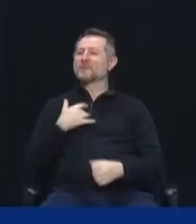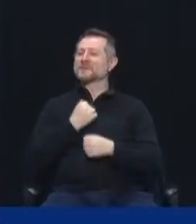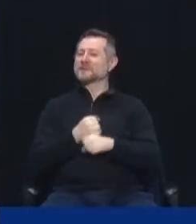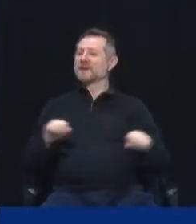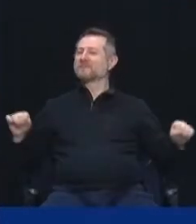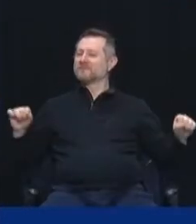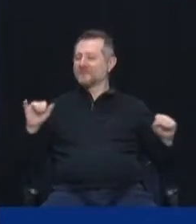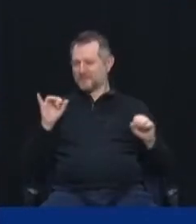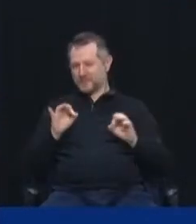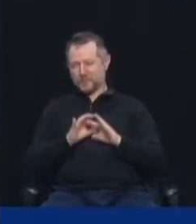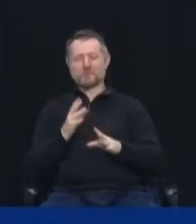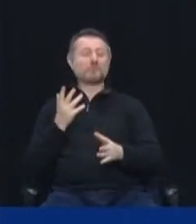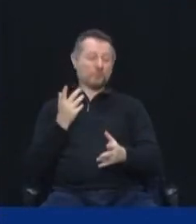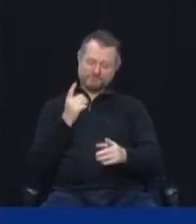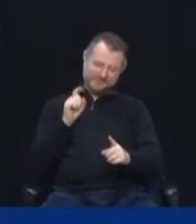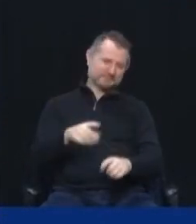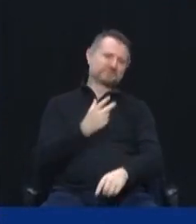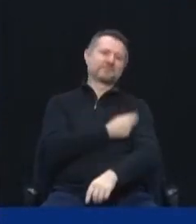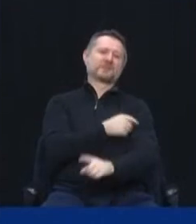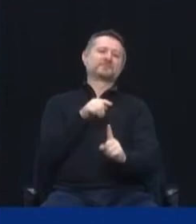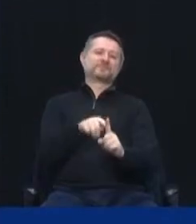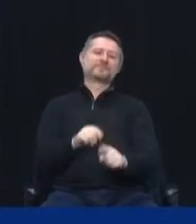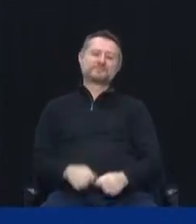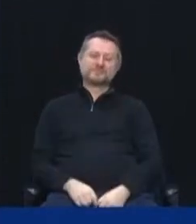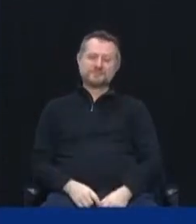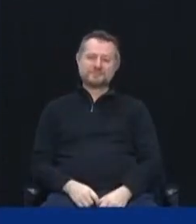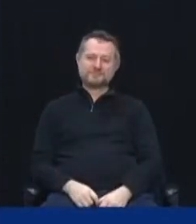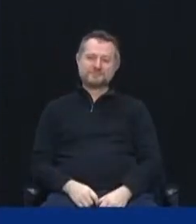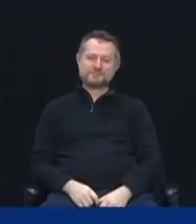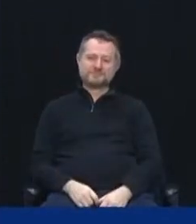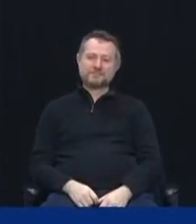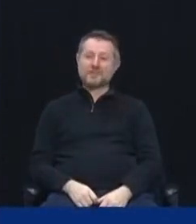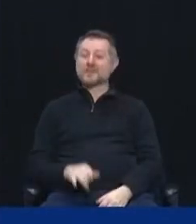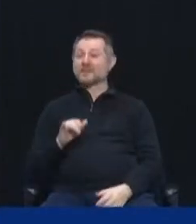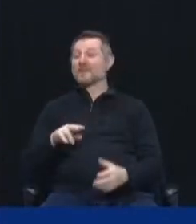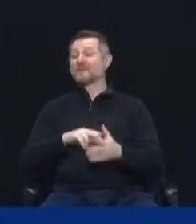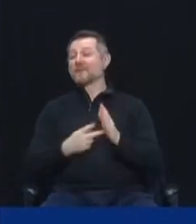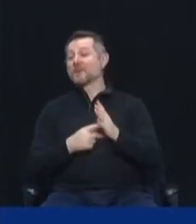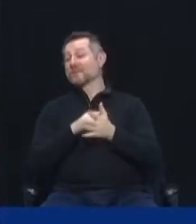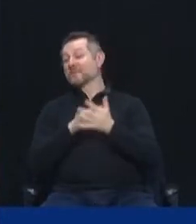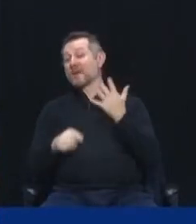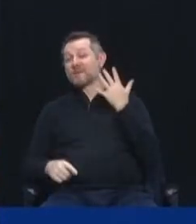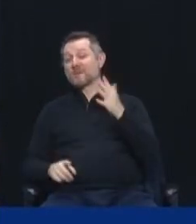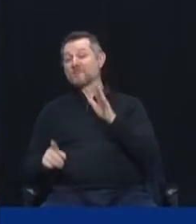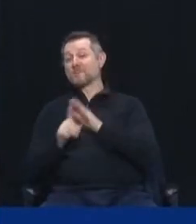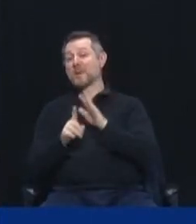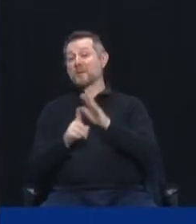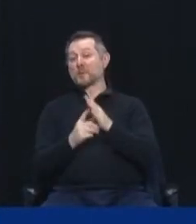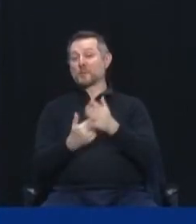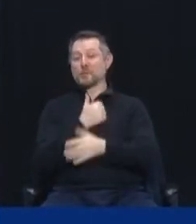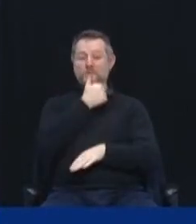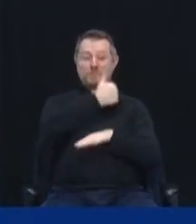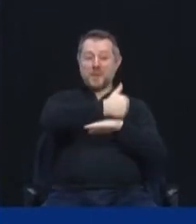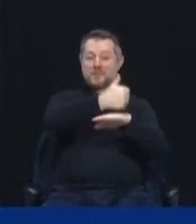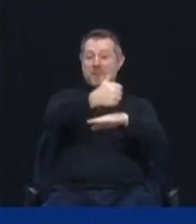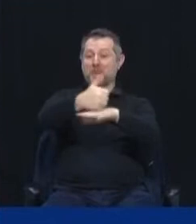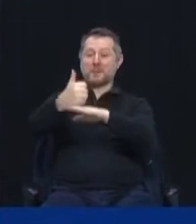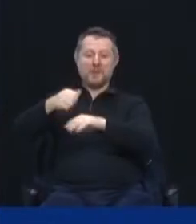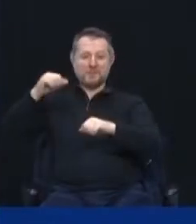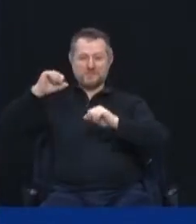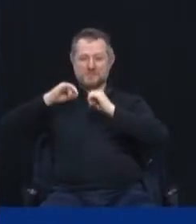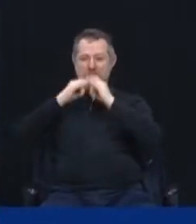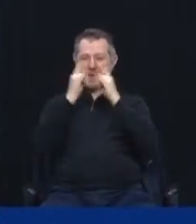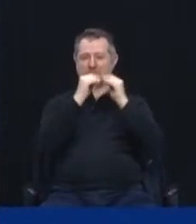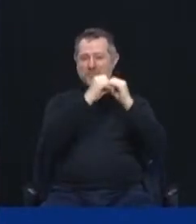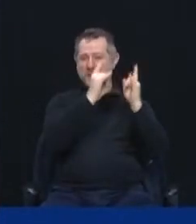be vaccinated. And these 5 new pop-up sites opening across the